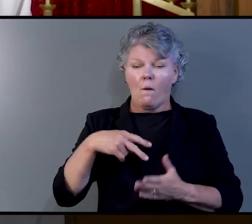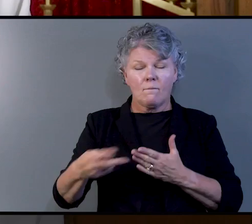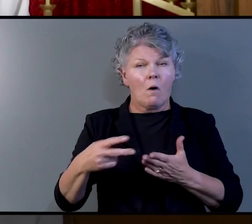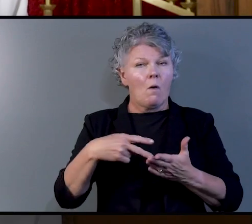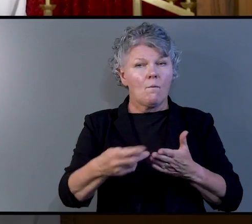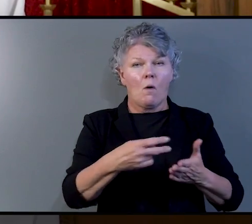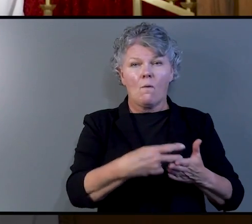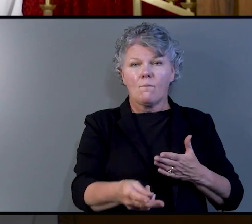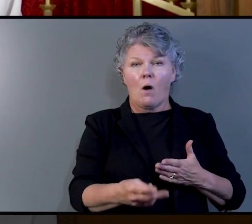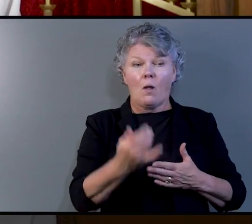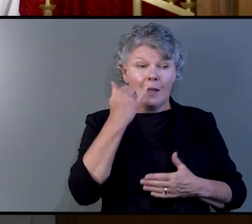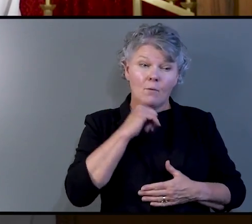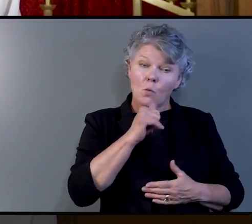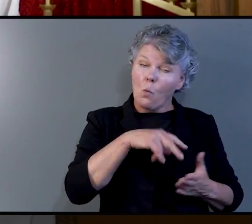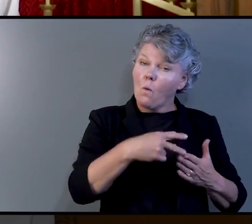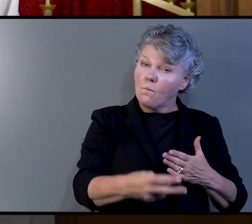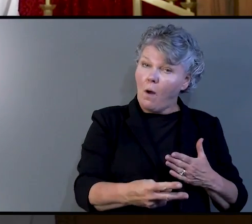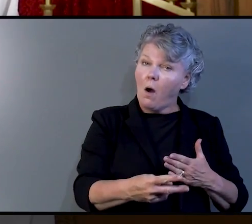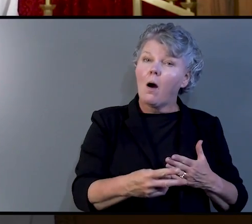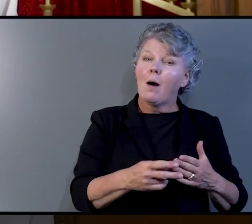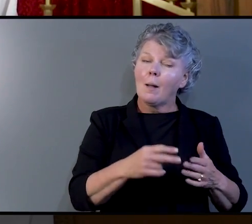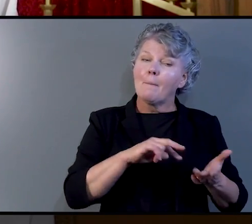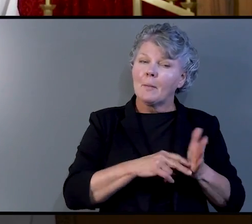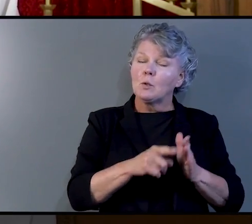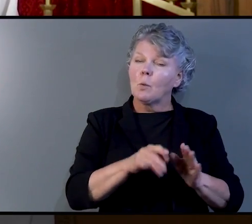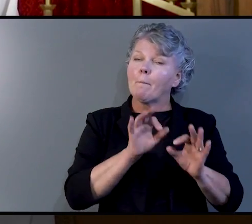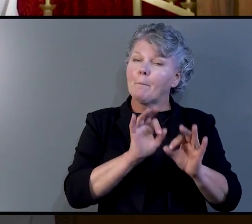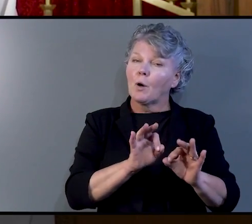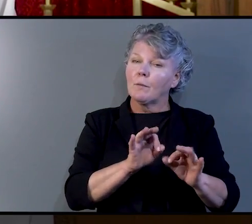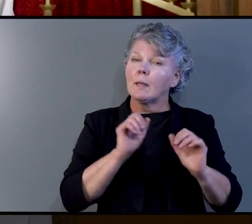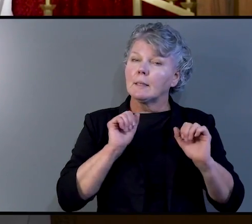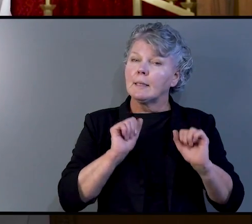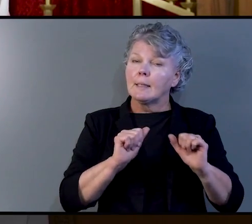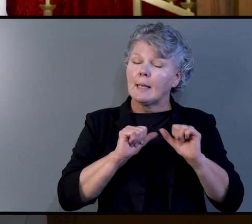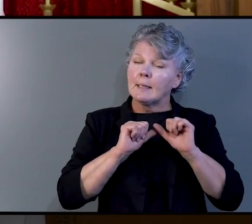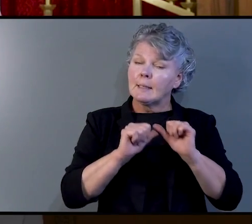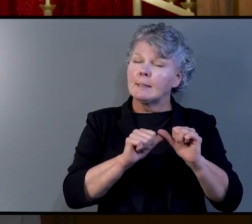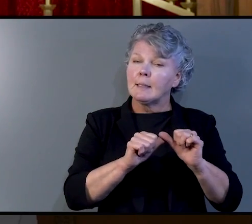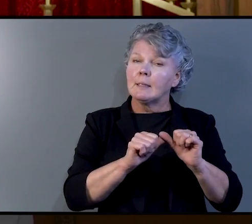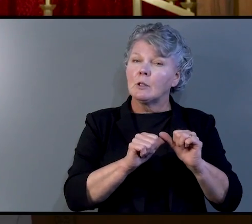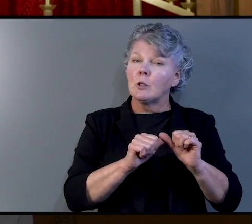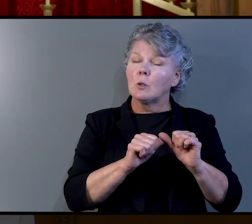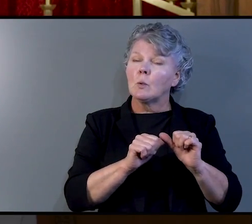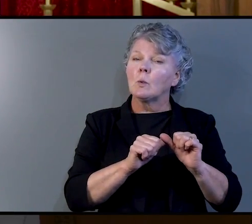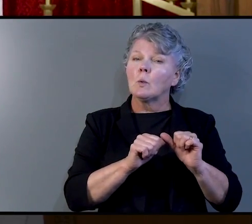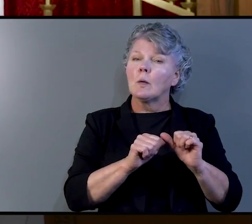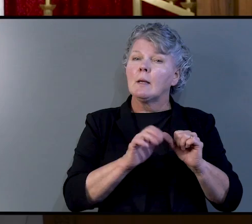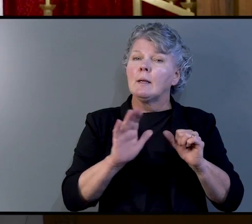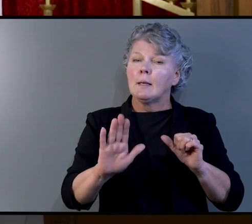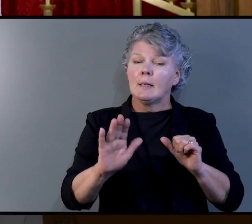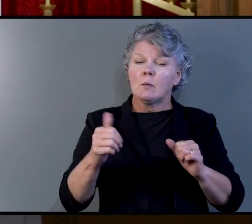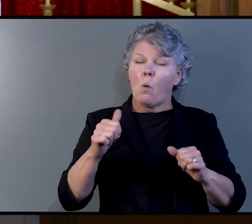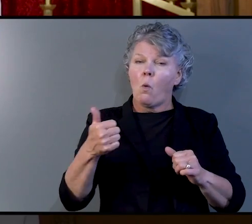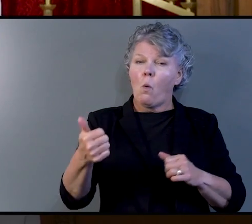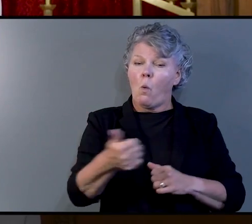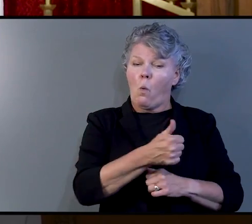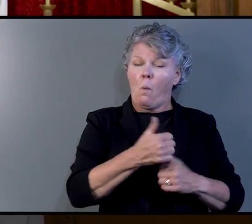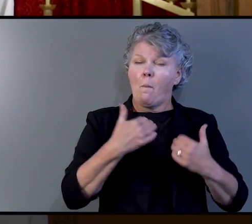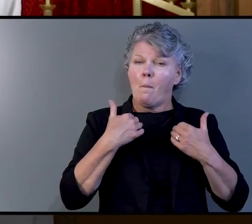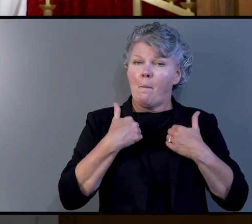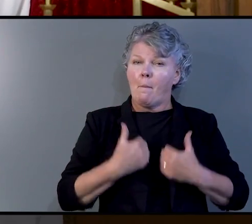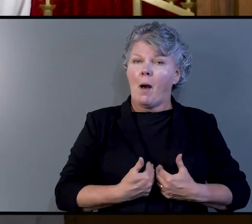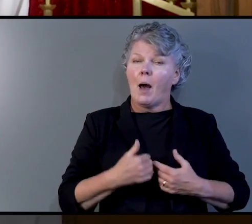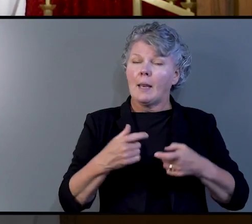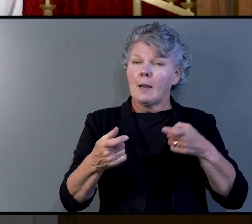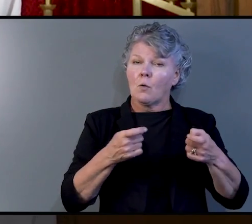not stumble in what he says, he is a perfect man, able also to bridle his whole body. If we put